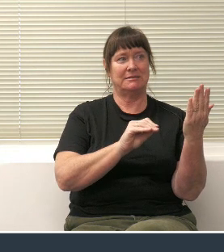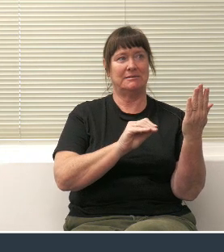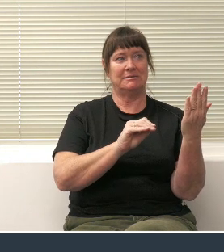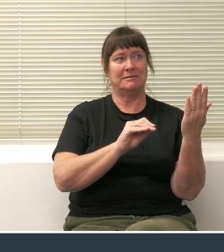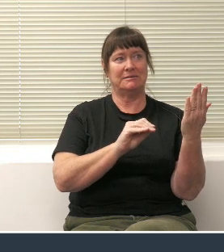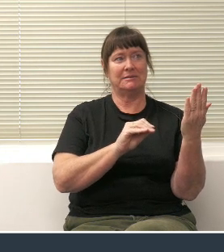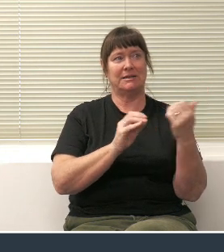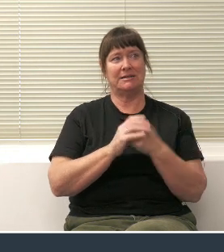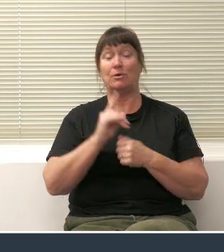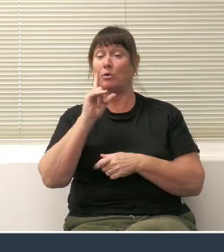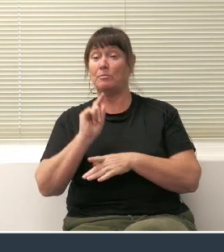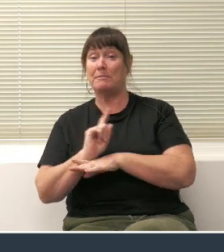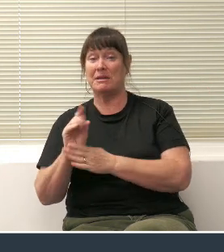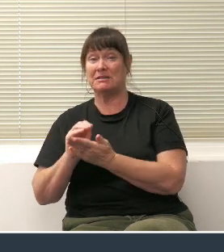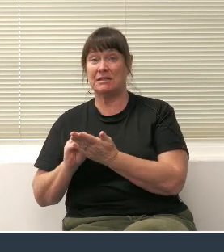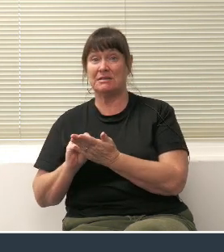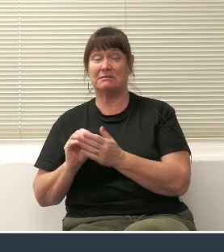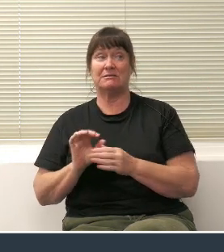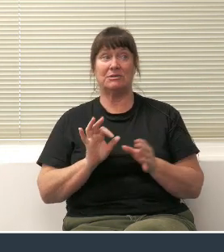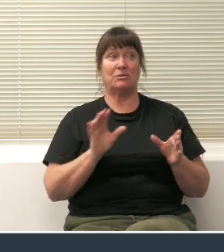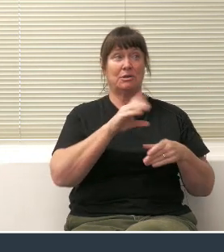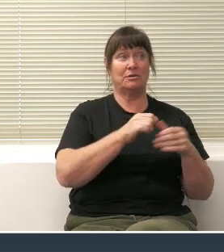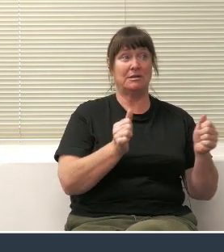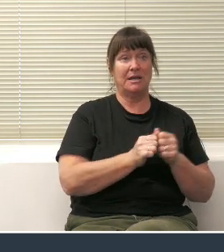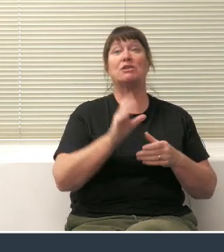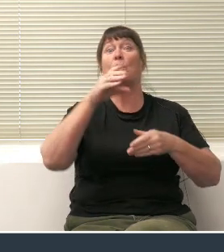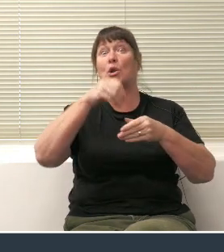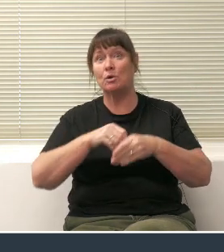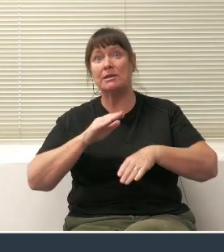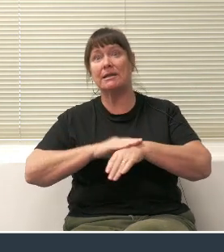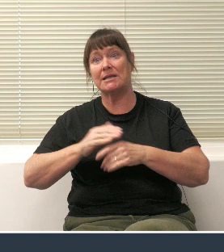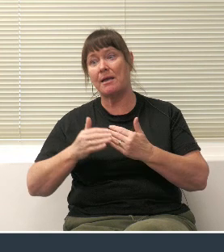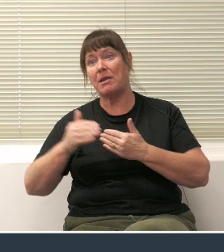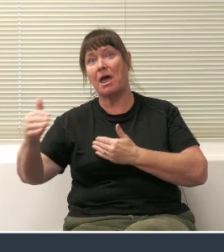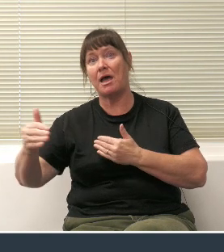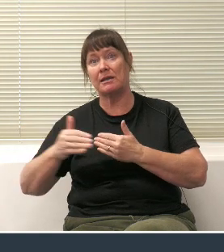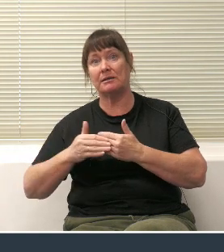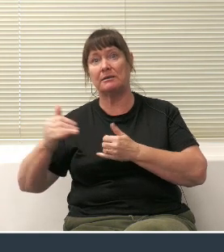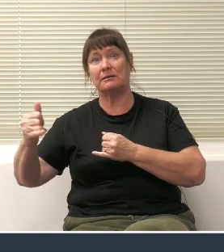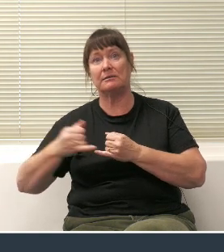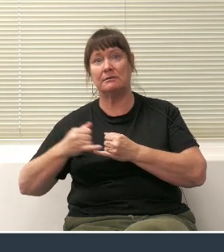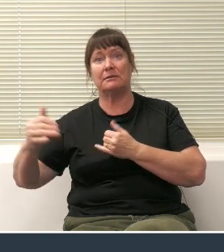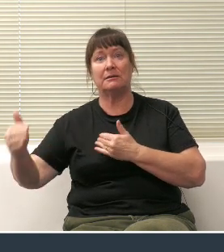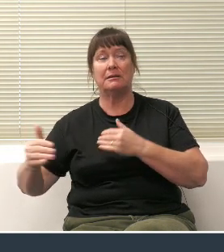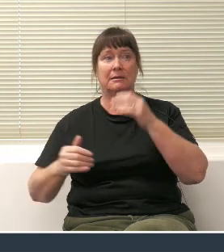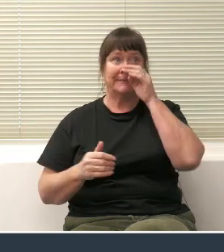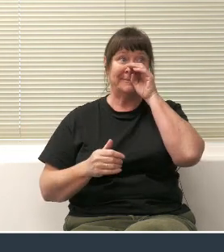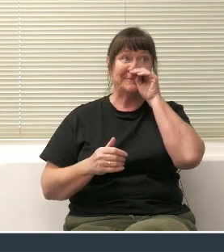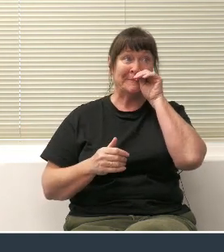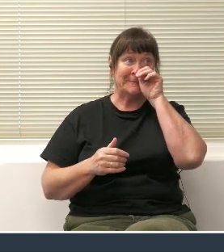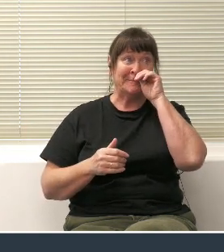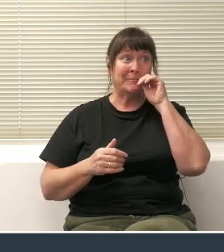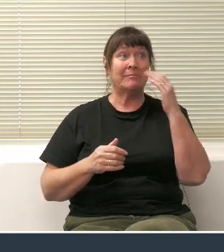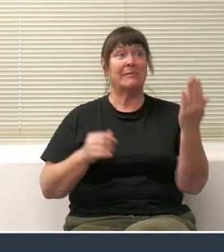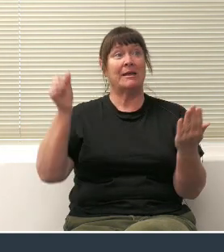than resolved. Including a timeline. Yeah, thanks, Councillor Price. Yeah, I was talking, I know coming up with a